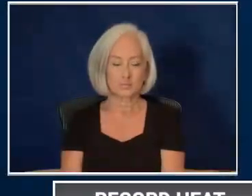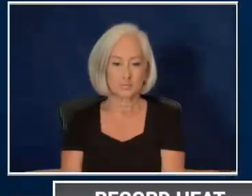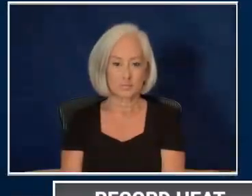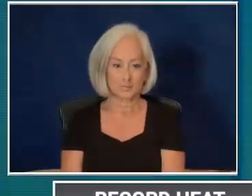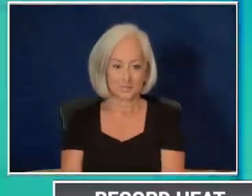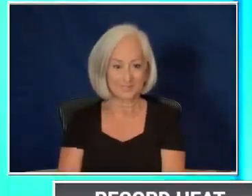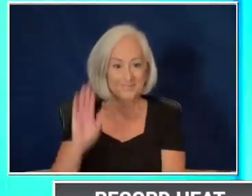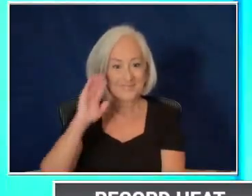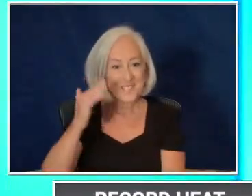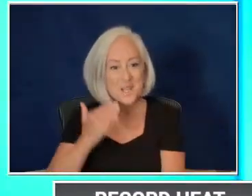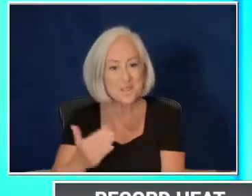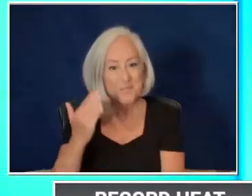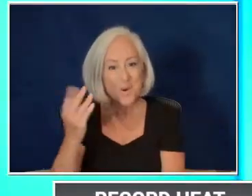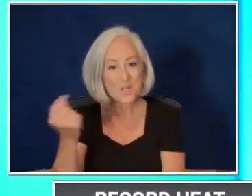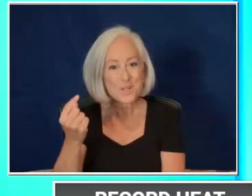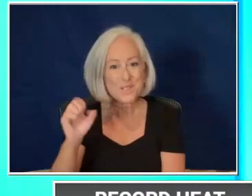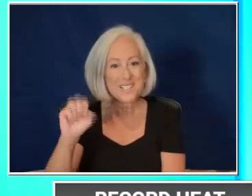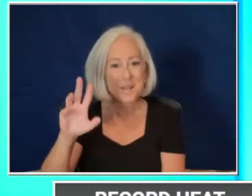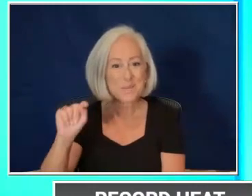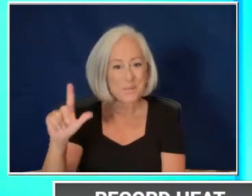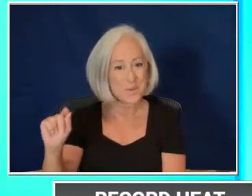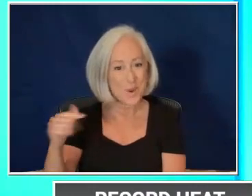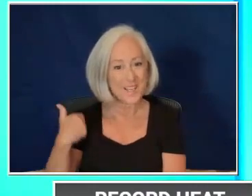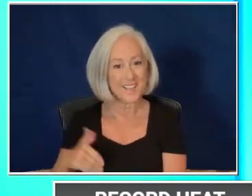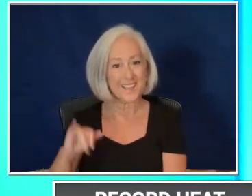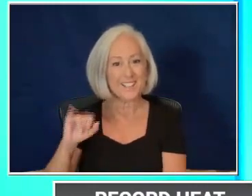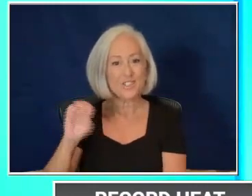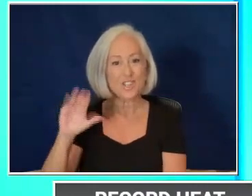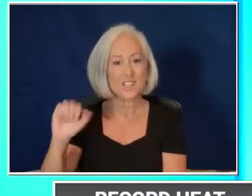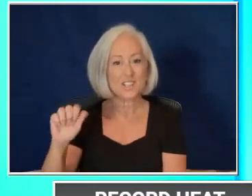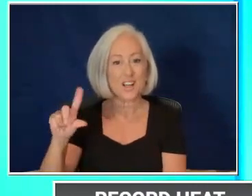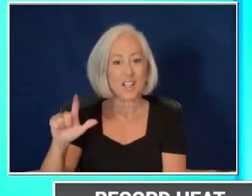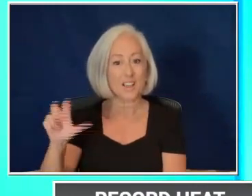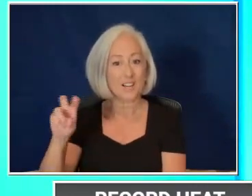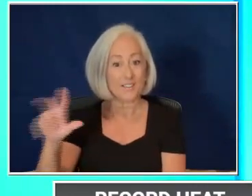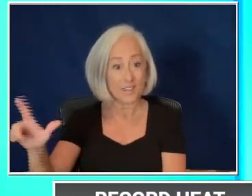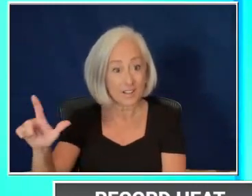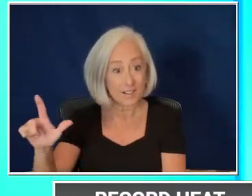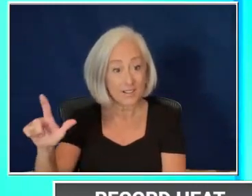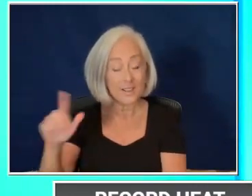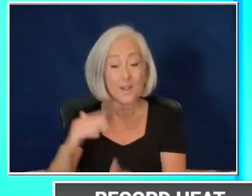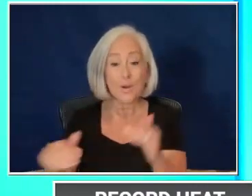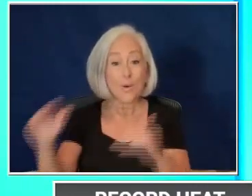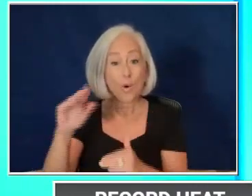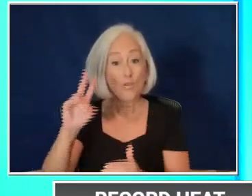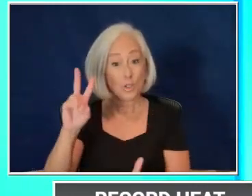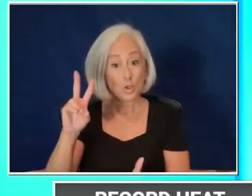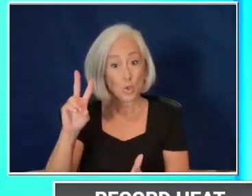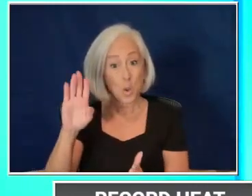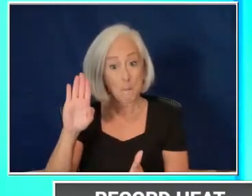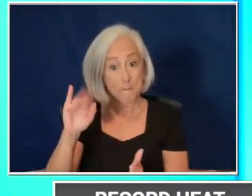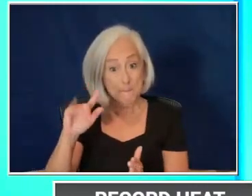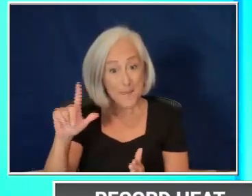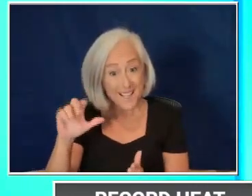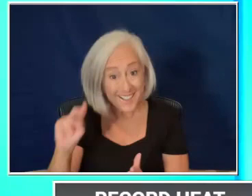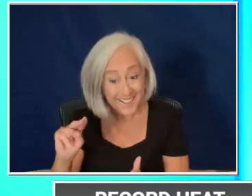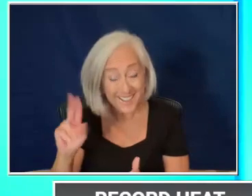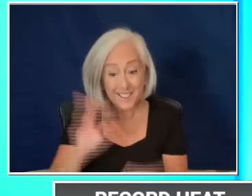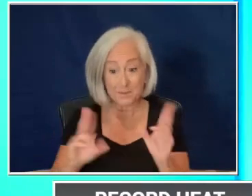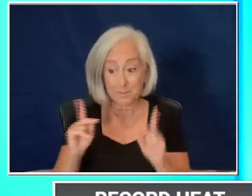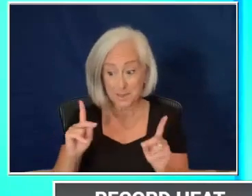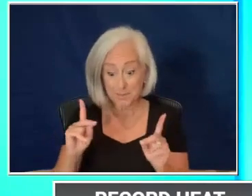Good morning. It's Tuesday, September 20th. I'm Jessica Lovell. More than 2 billion people worldwide are living with a health condition